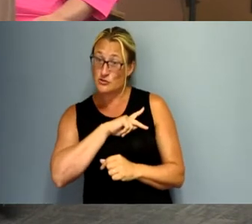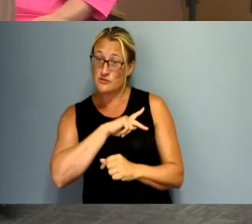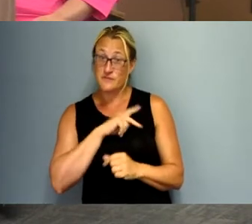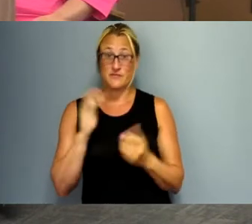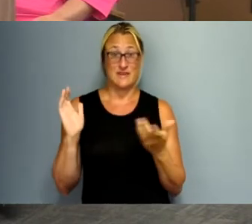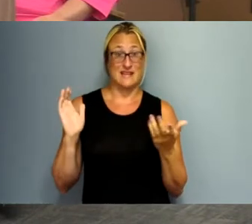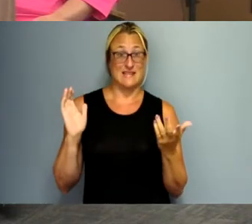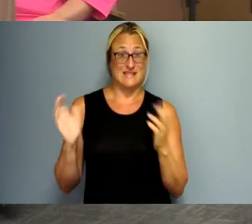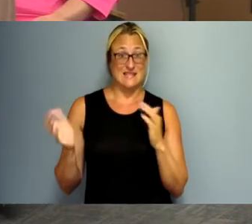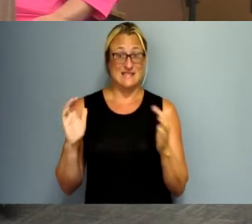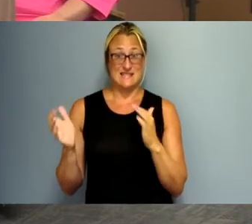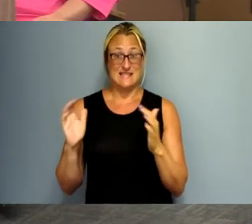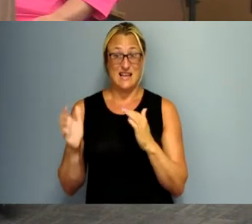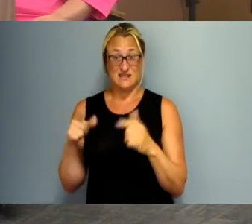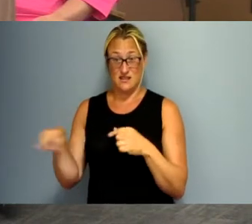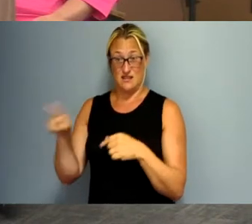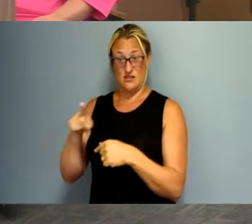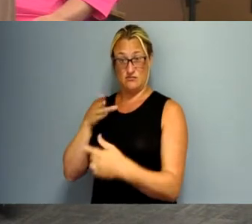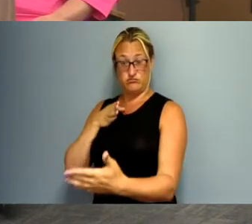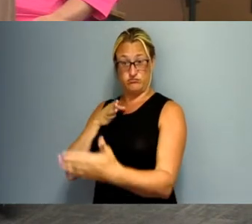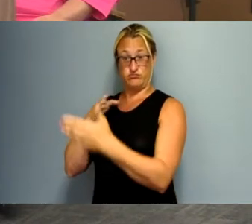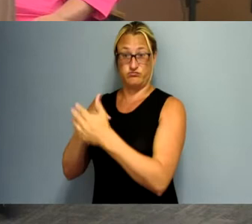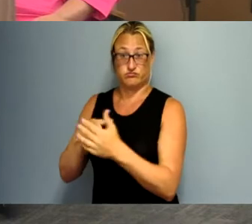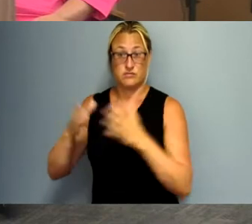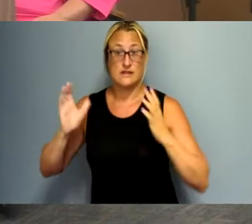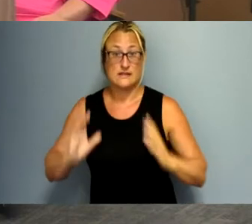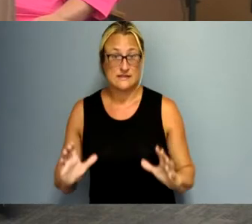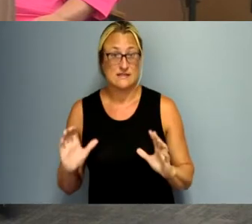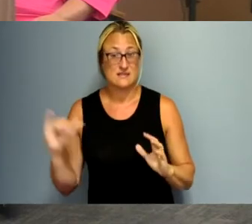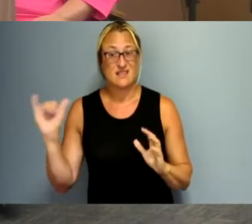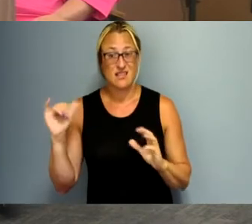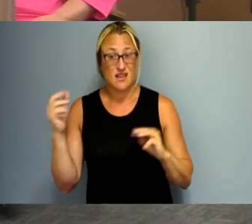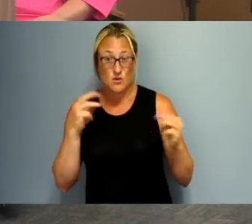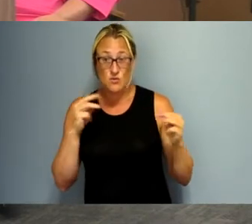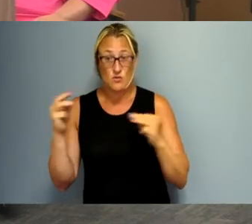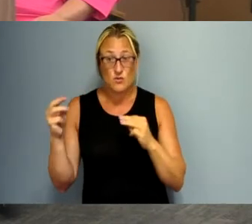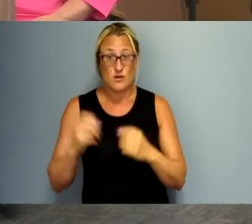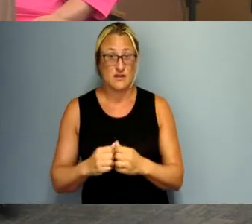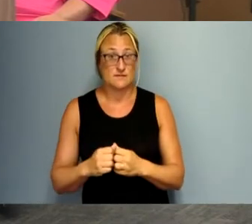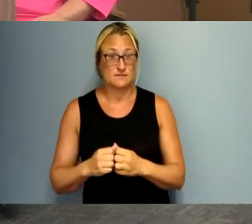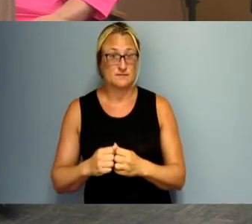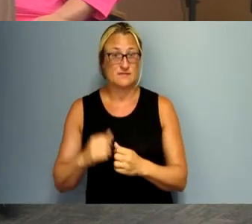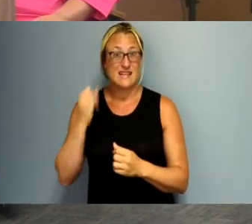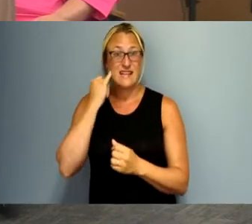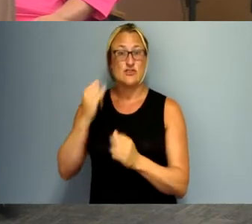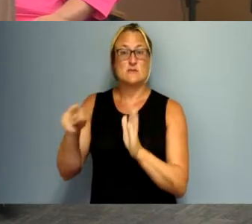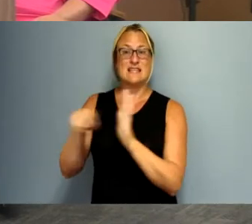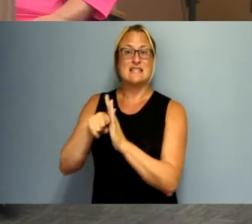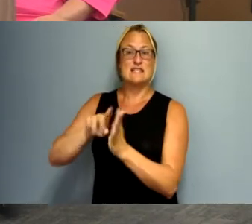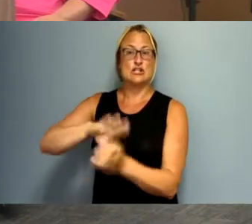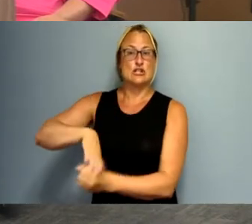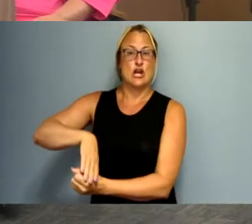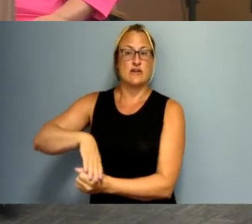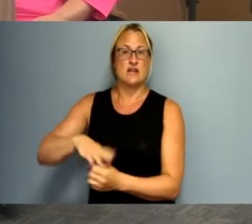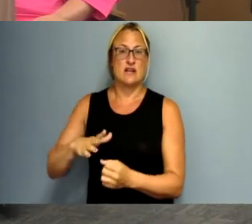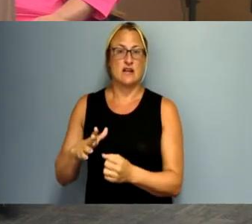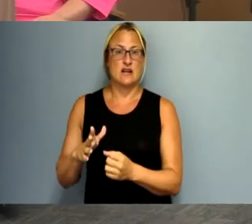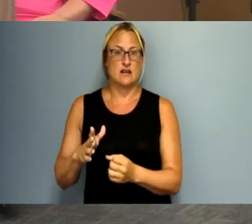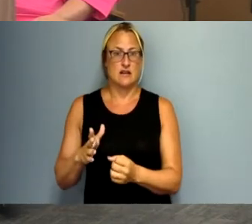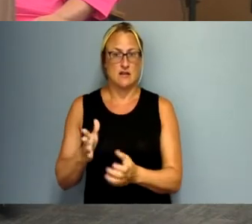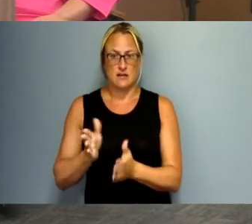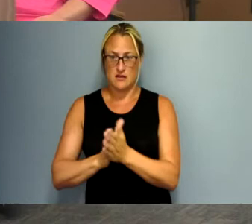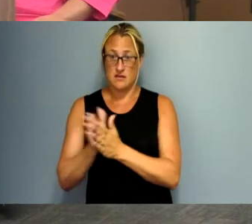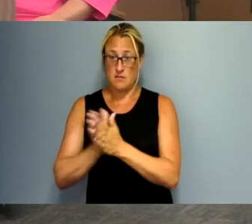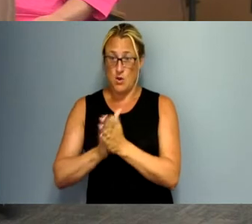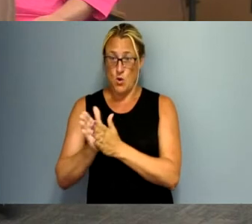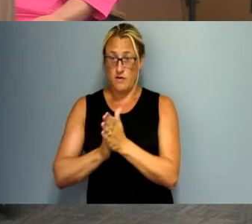of war on citizens, and as if it should be a deterrent, as if the motivation could be to change the law,